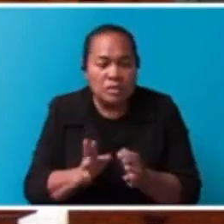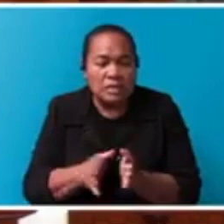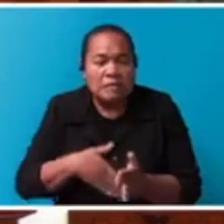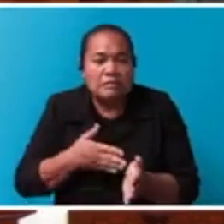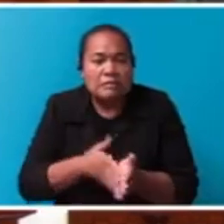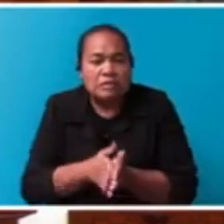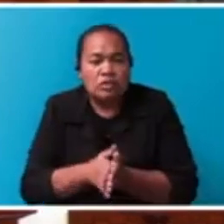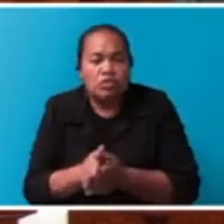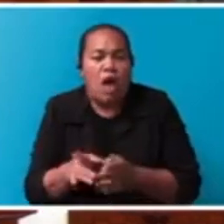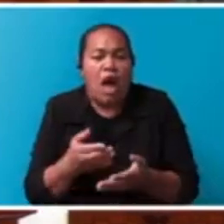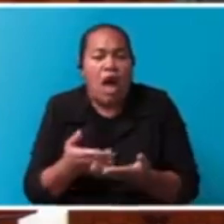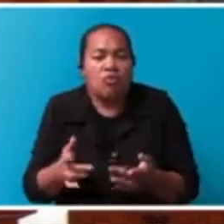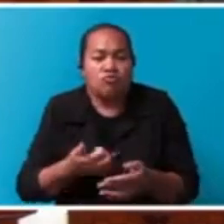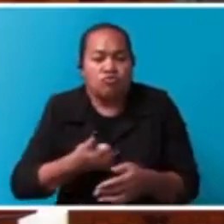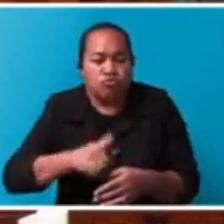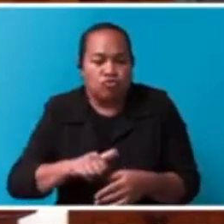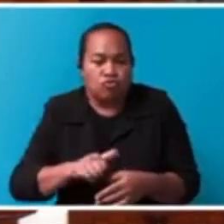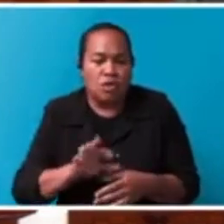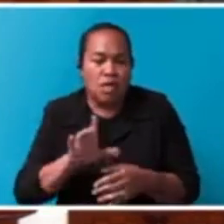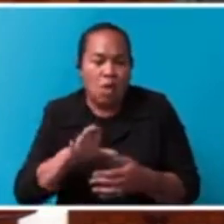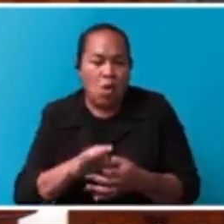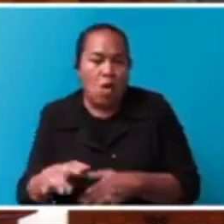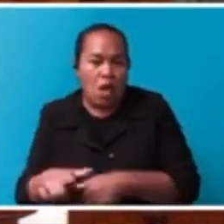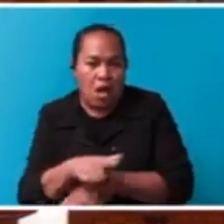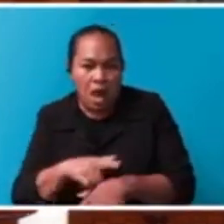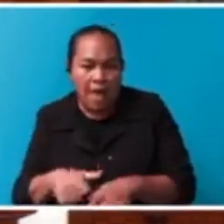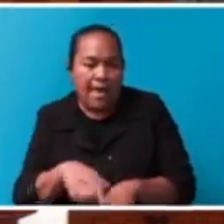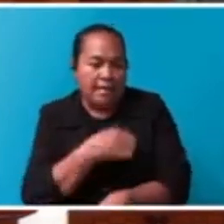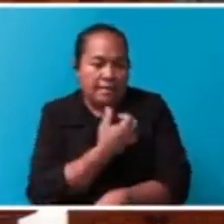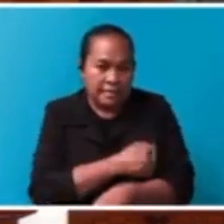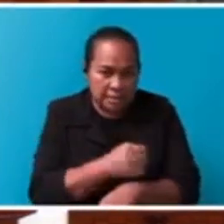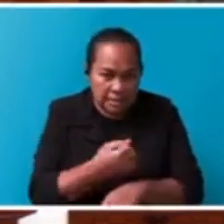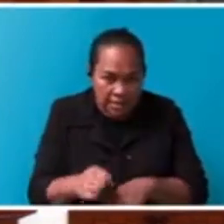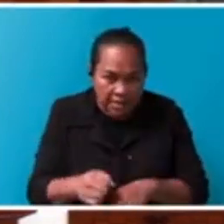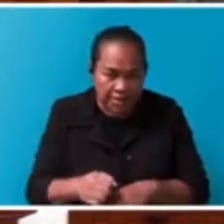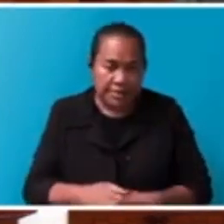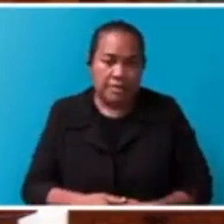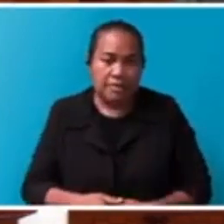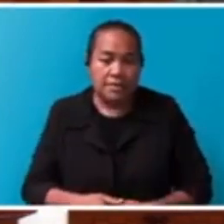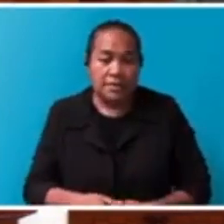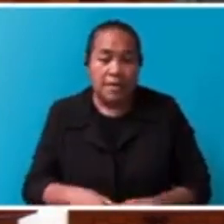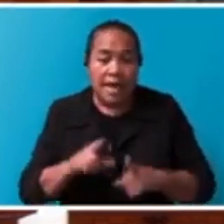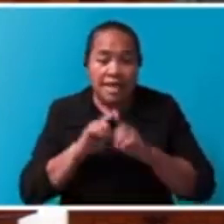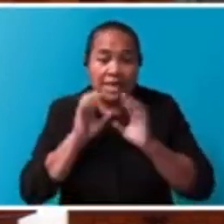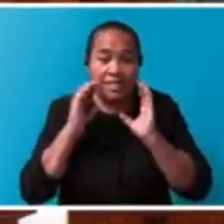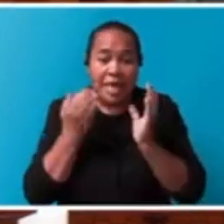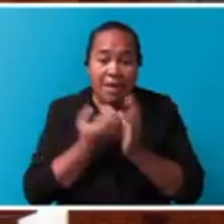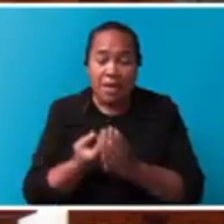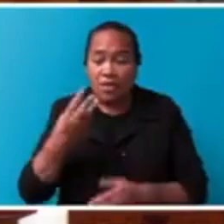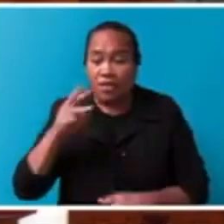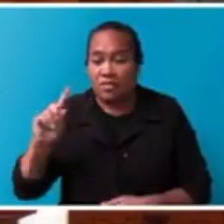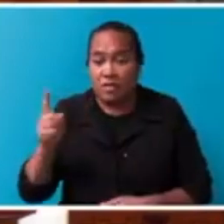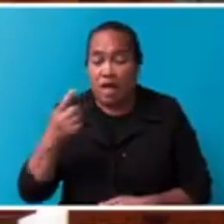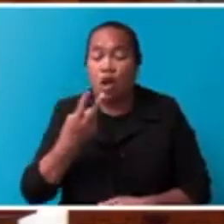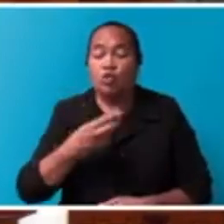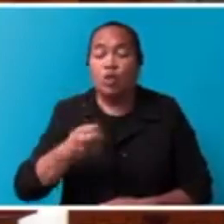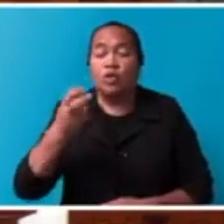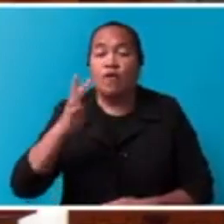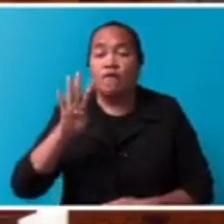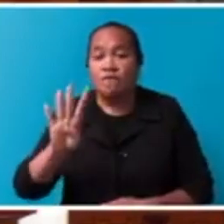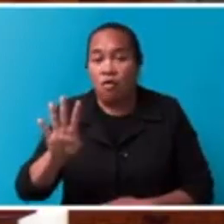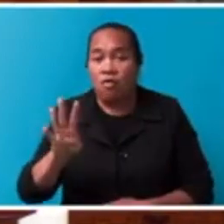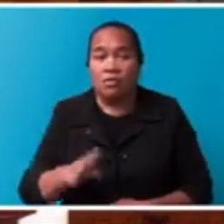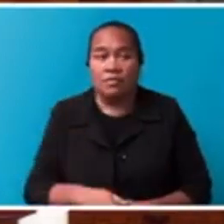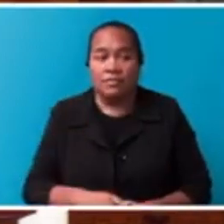their land and sea resources. As at December 31, 2024,